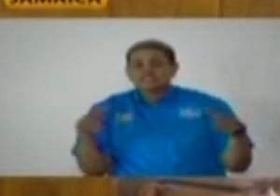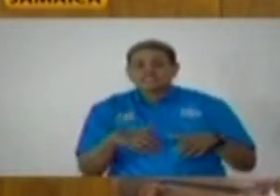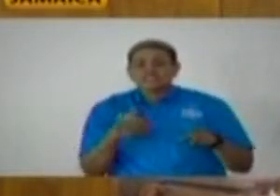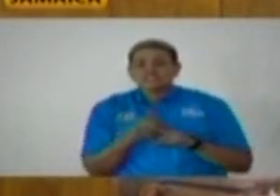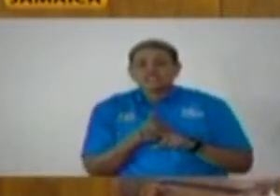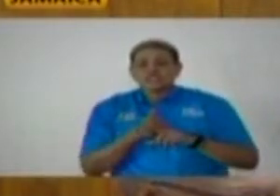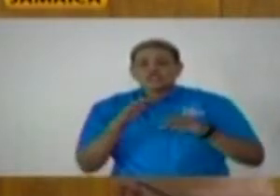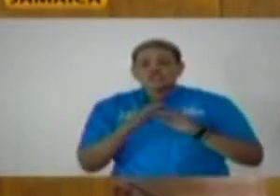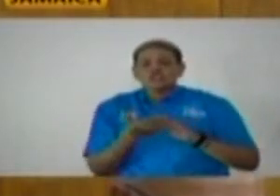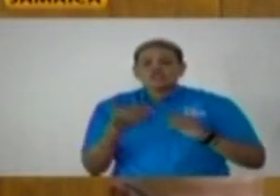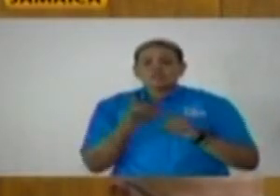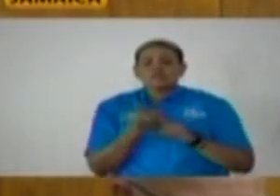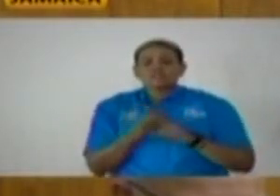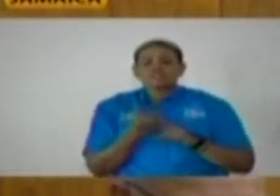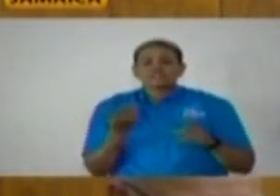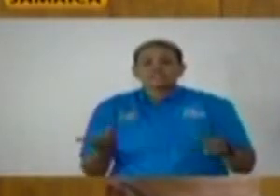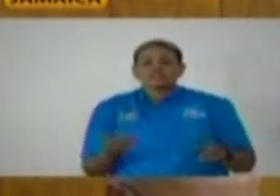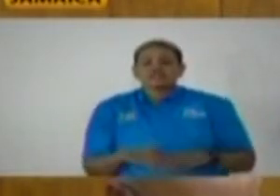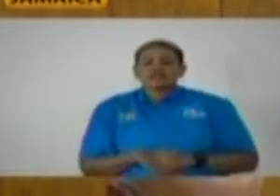Jamaica has